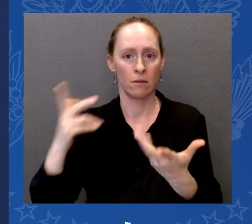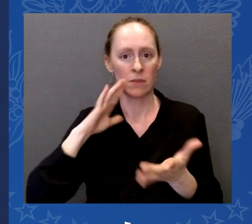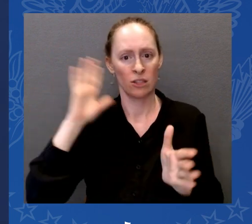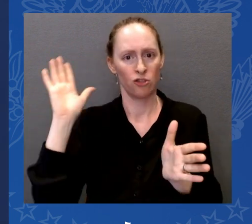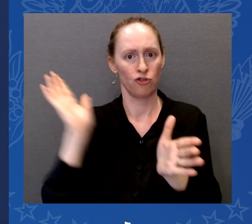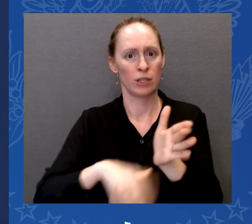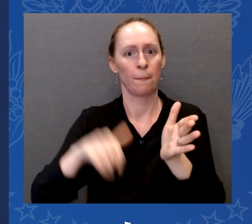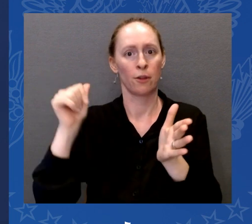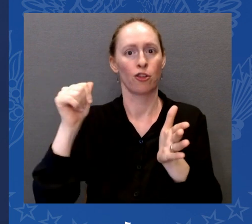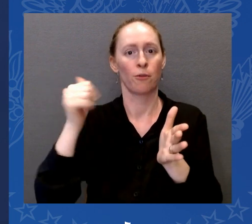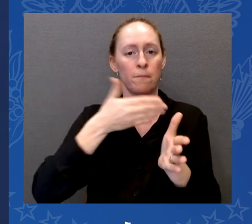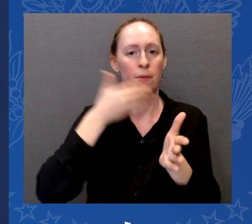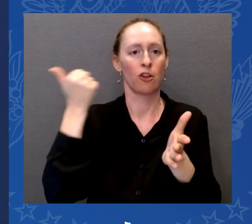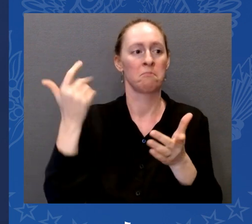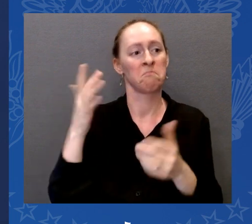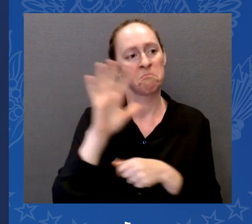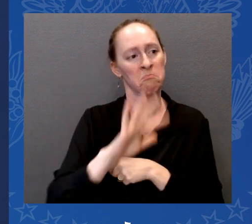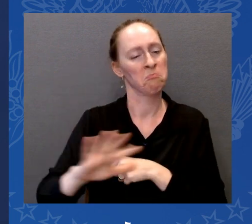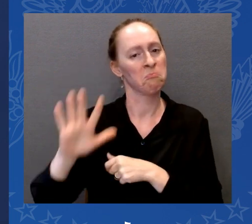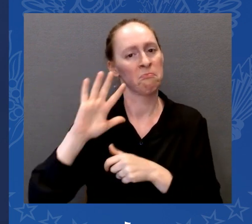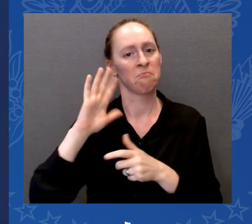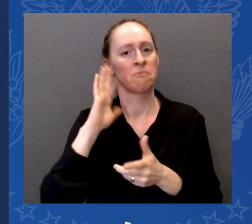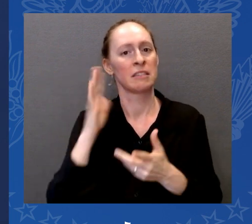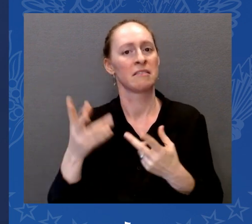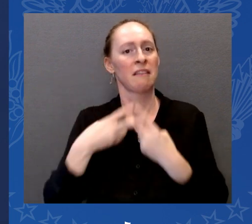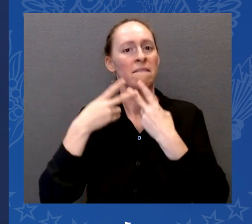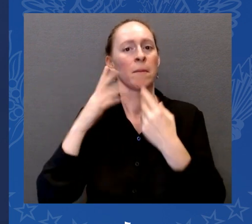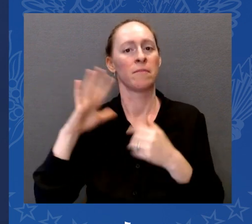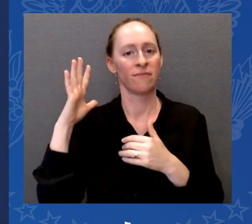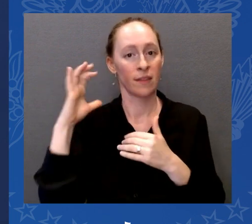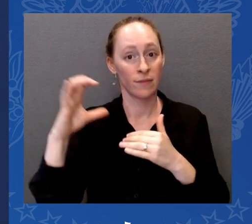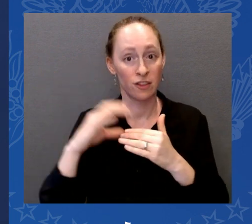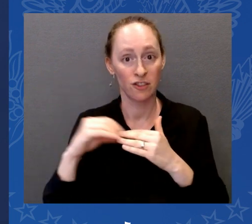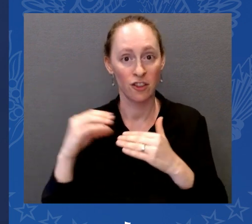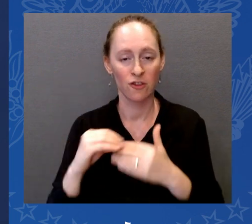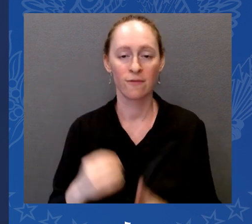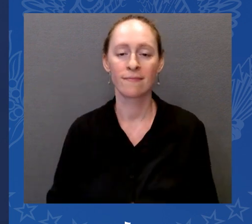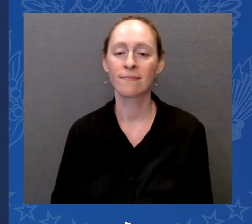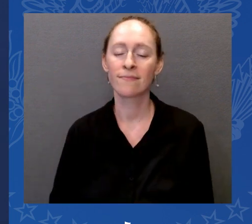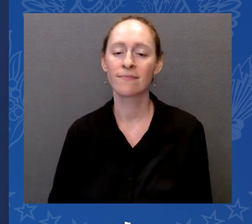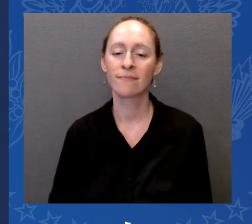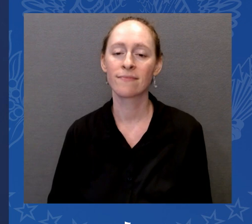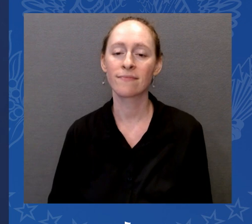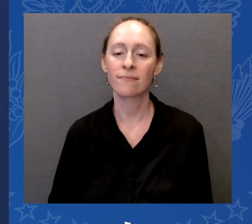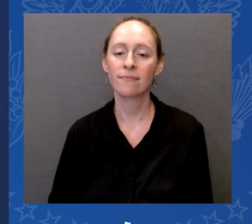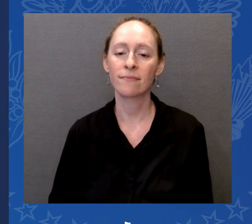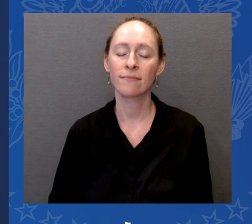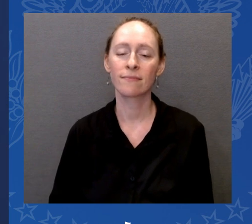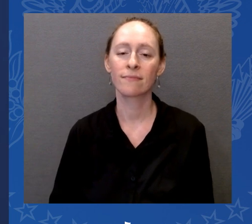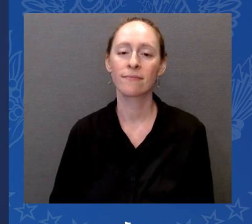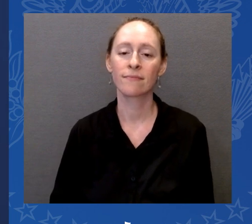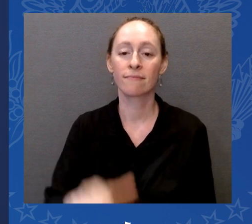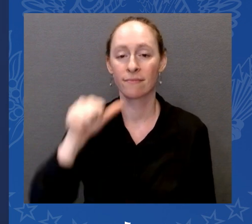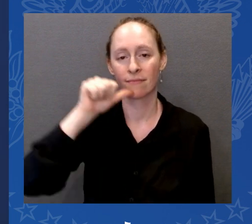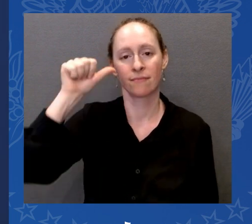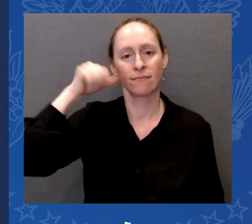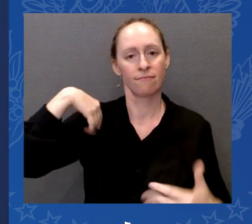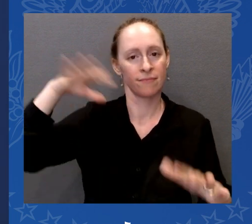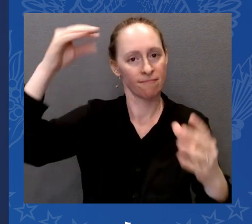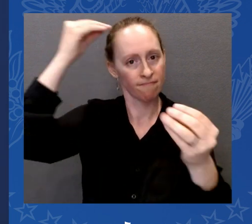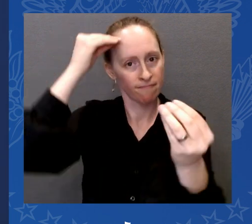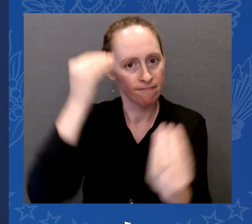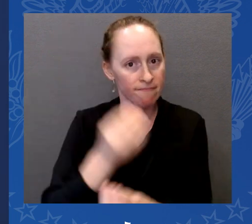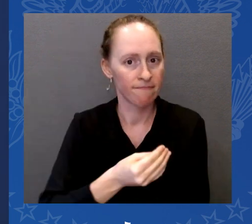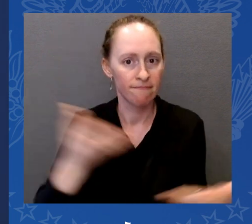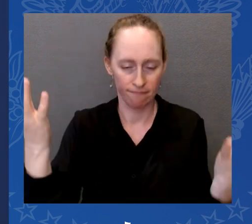my administration is taking to get rid of unfair hidden fees, known as junk fees, that are proliferating,